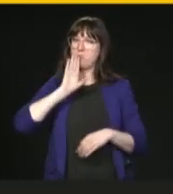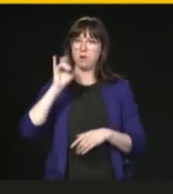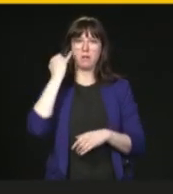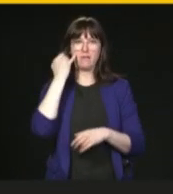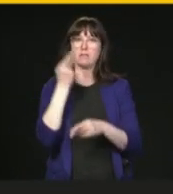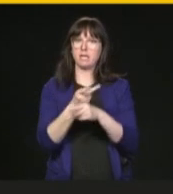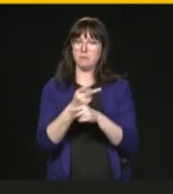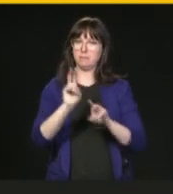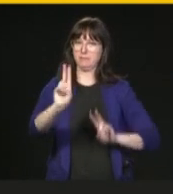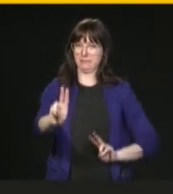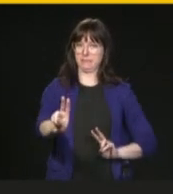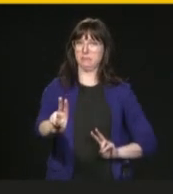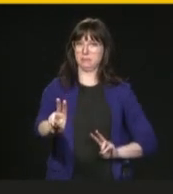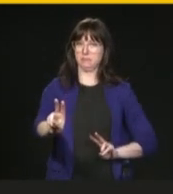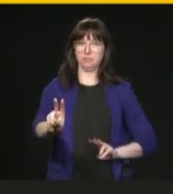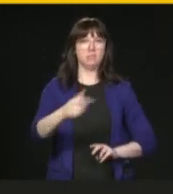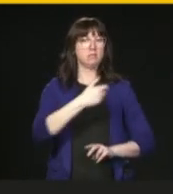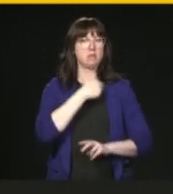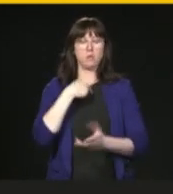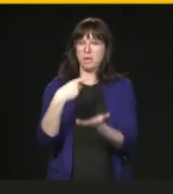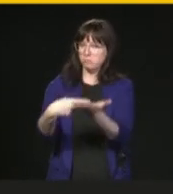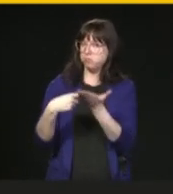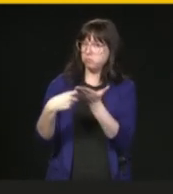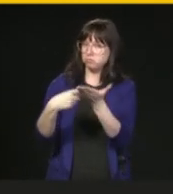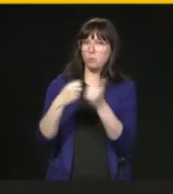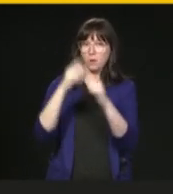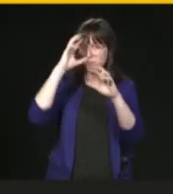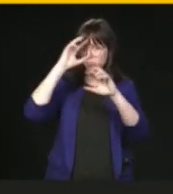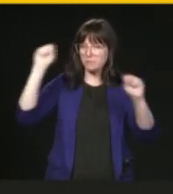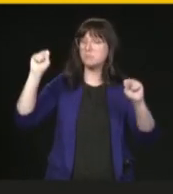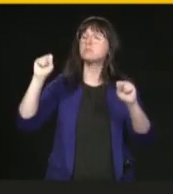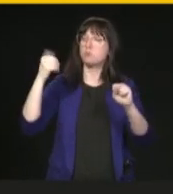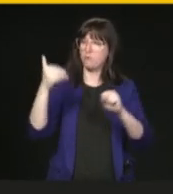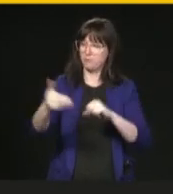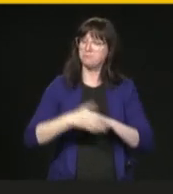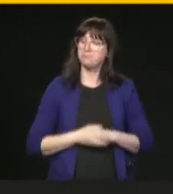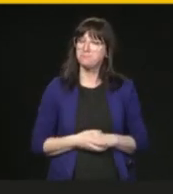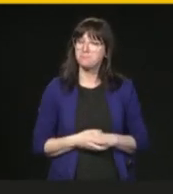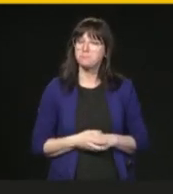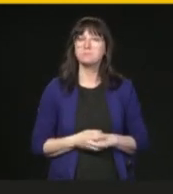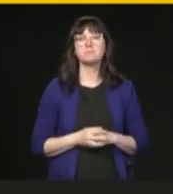that way. We have been in discussions with the United States on this.